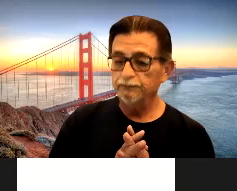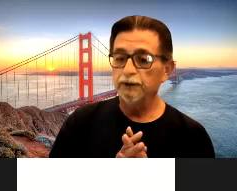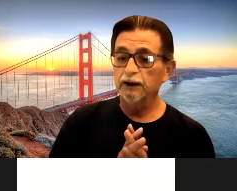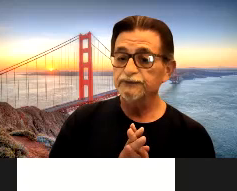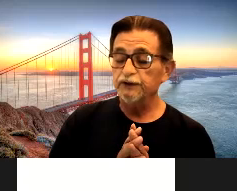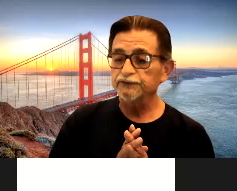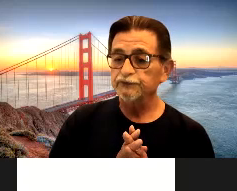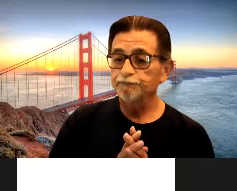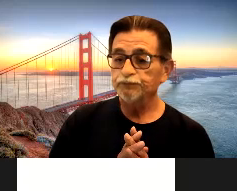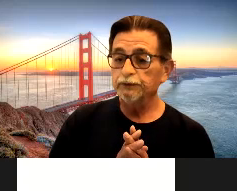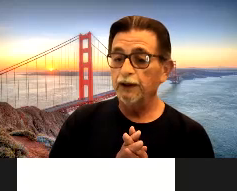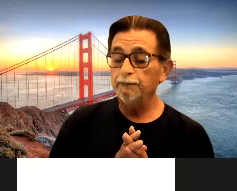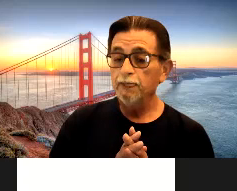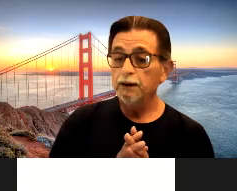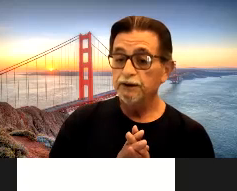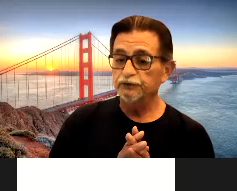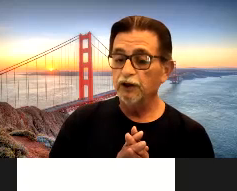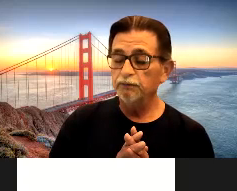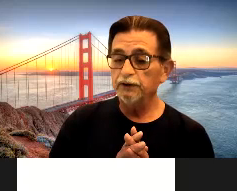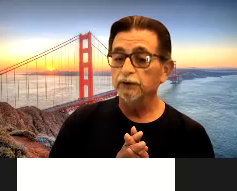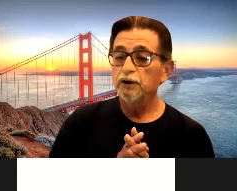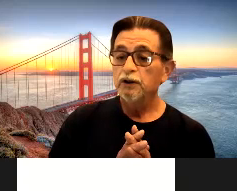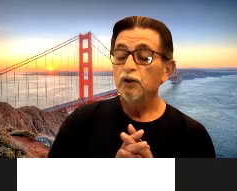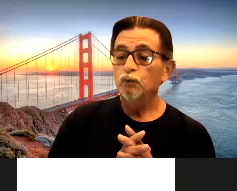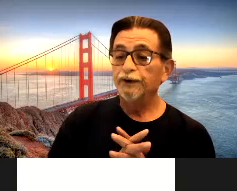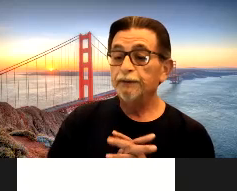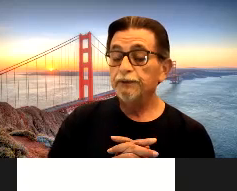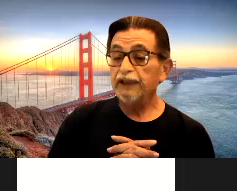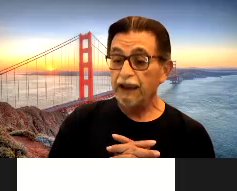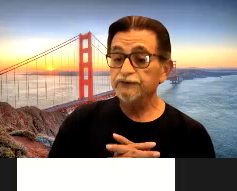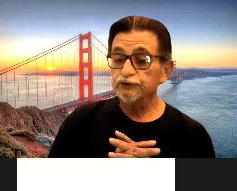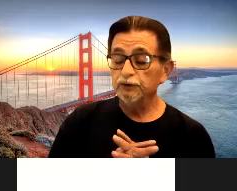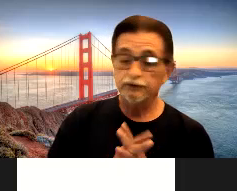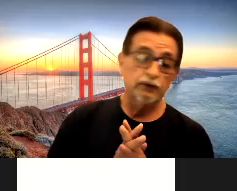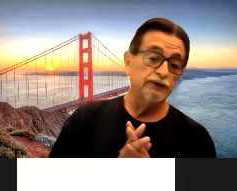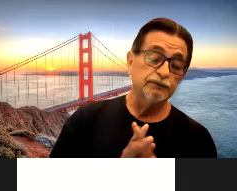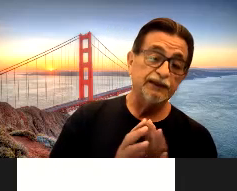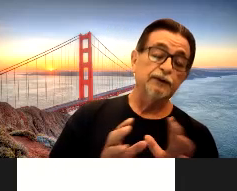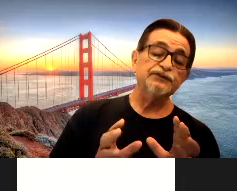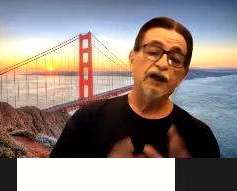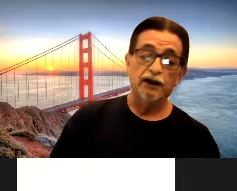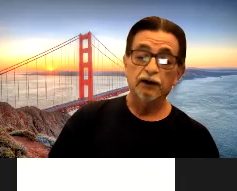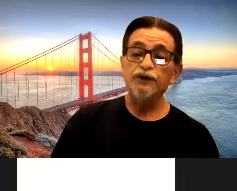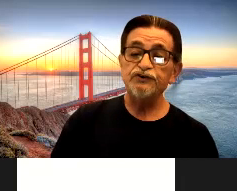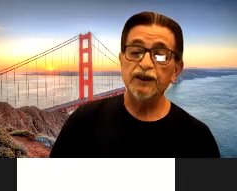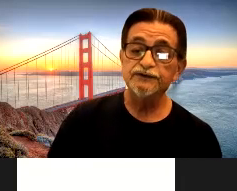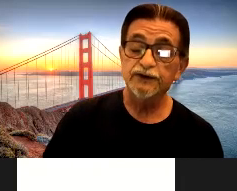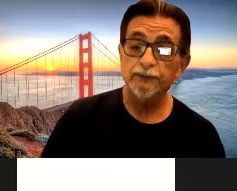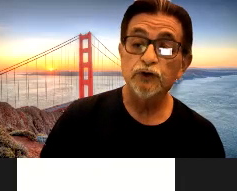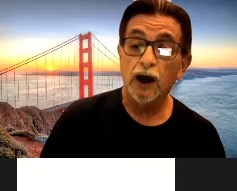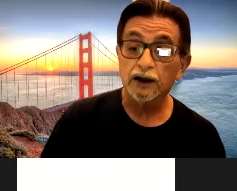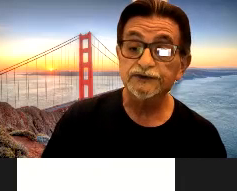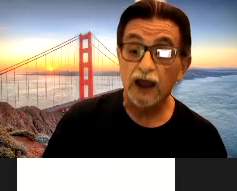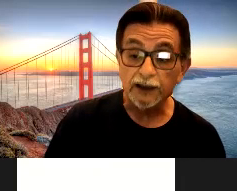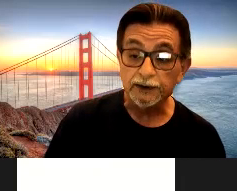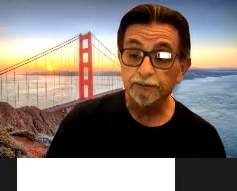group 6. Okay, it's a nonmetal. When it gains 2 electrons and becomes the ion, we change the name